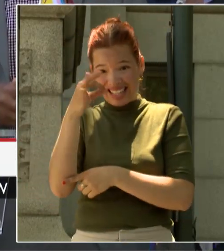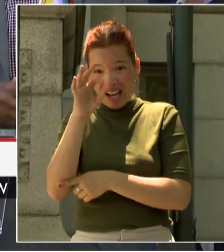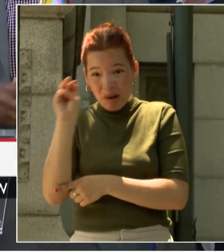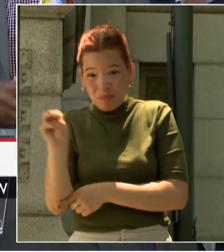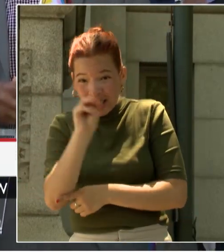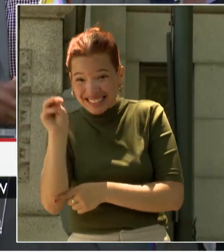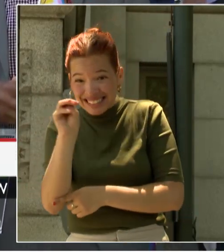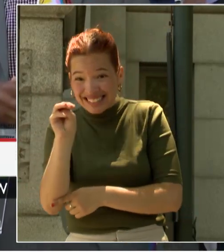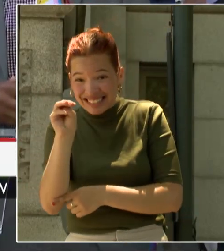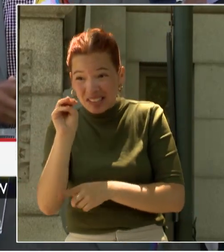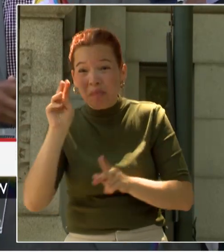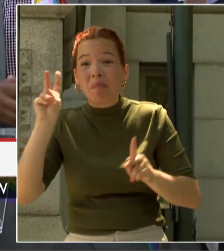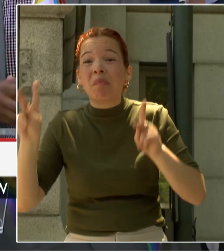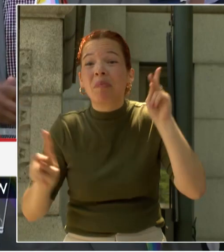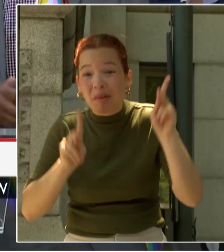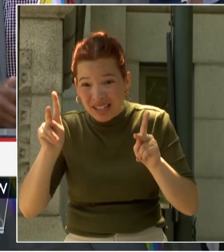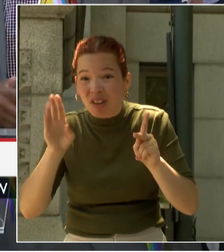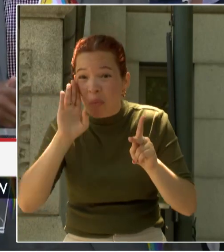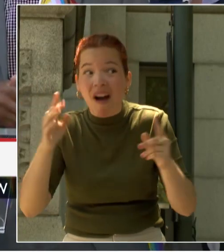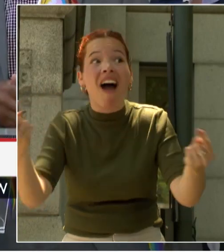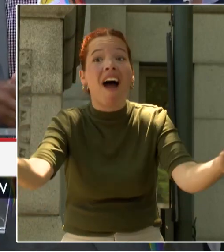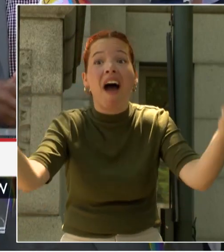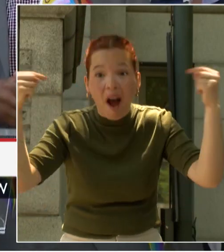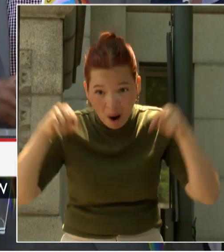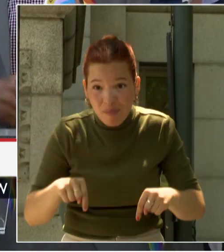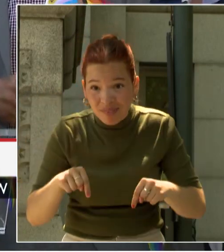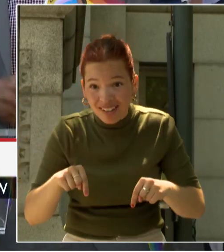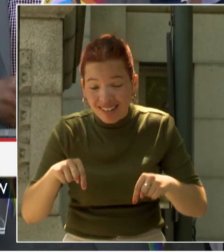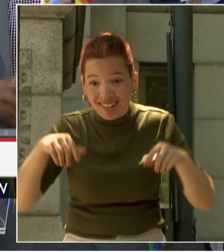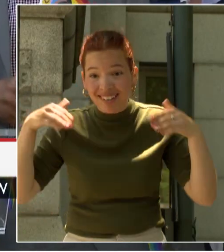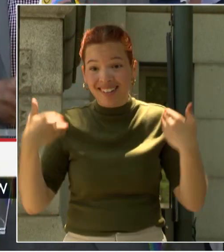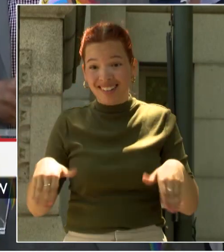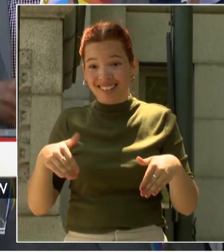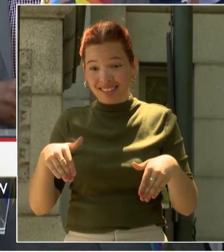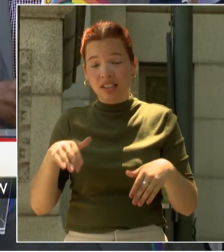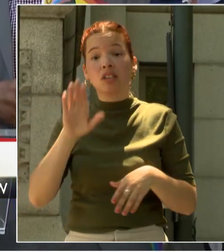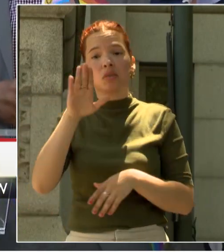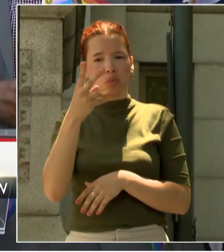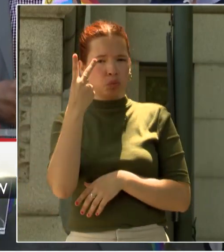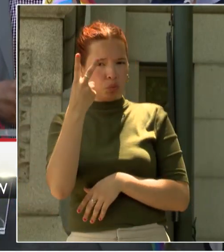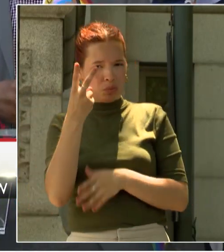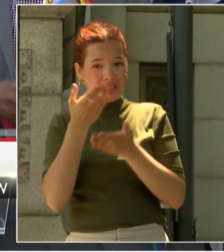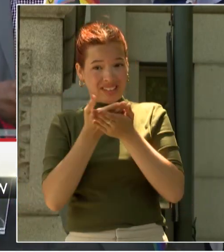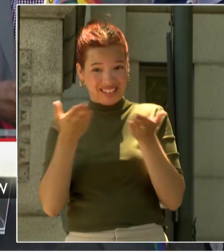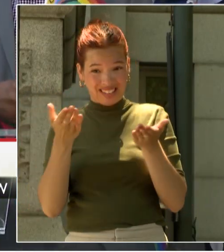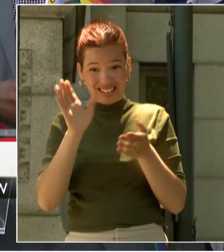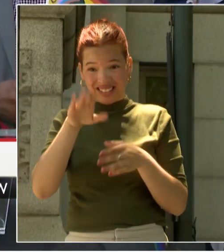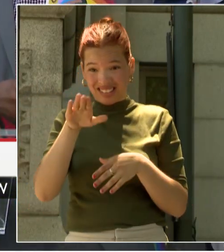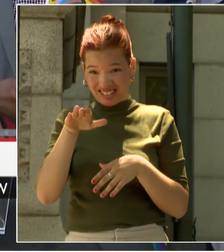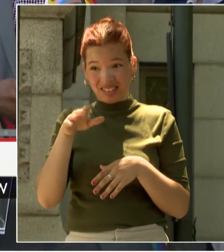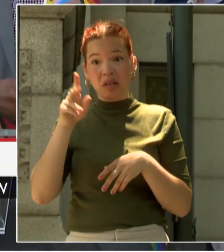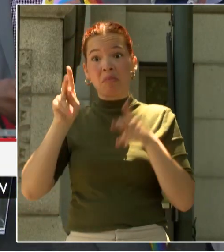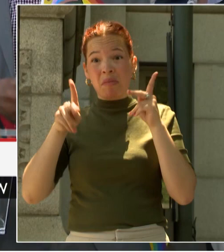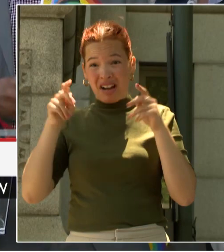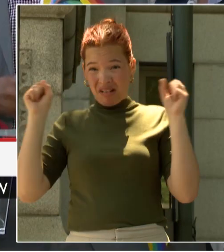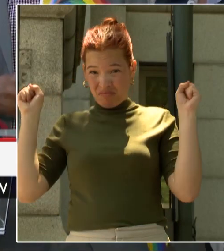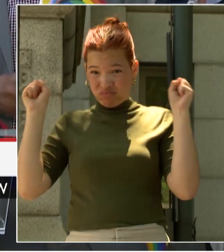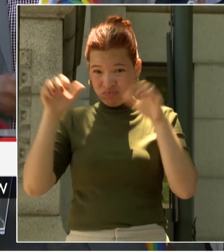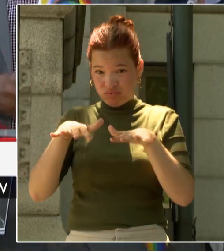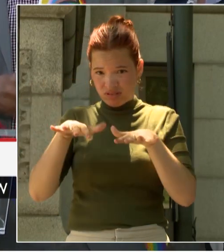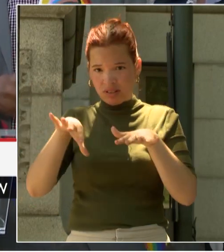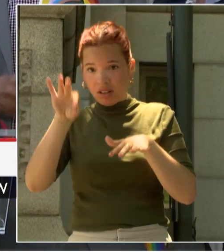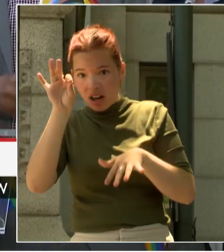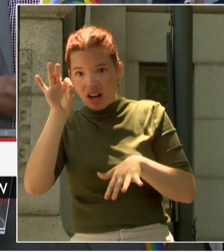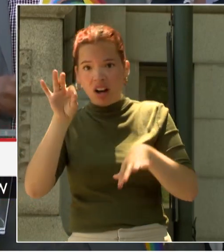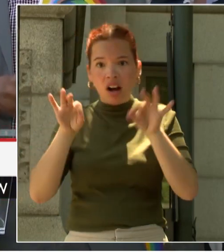that are going to come in here. I'm going to share just a quick story about two of those 19 million. A couple of years ago, I was taking a stroll during the Pride